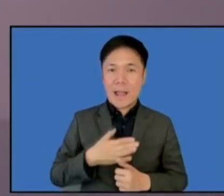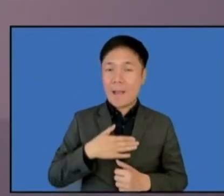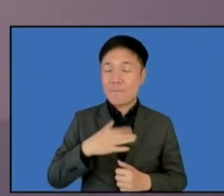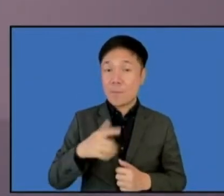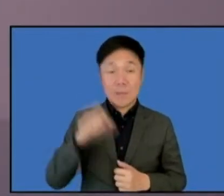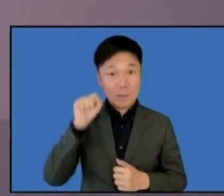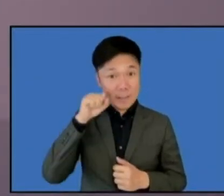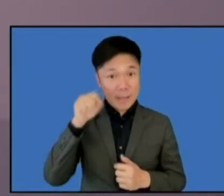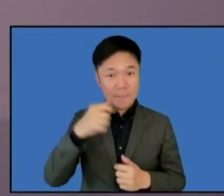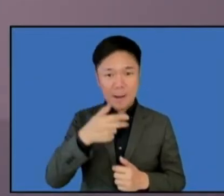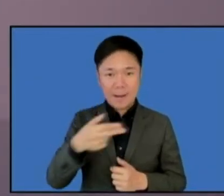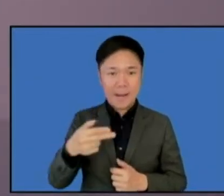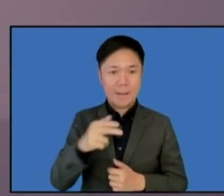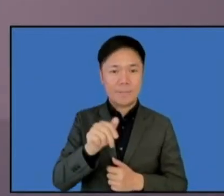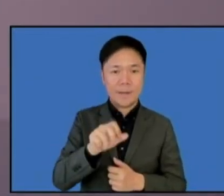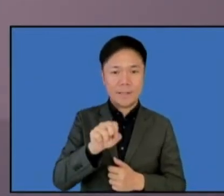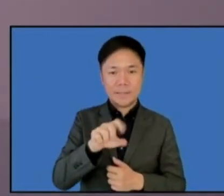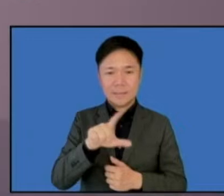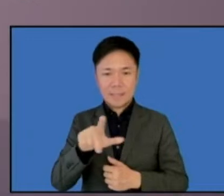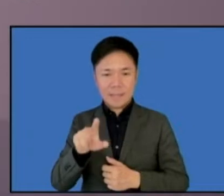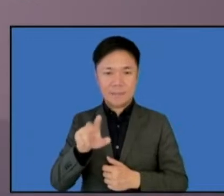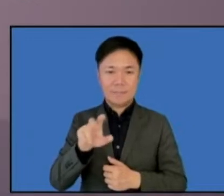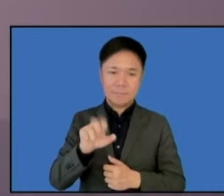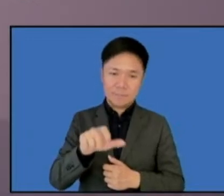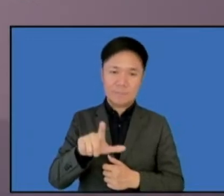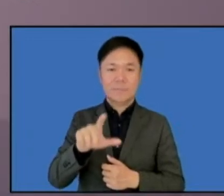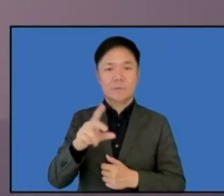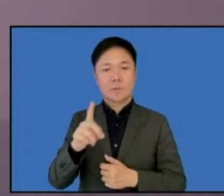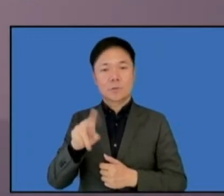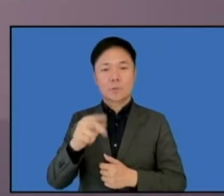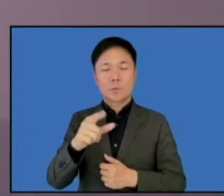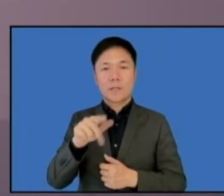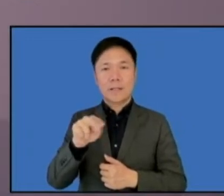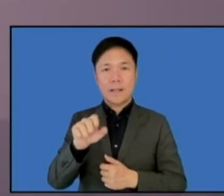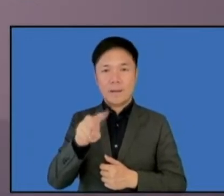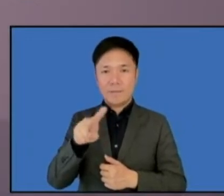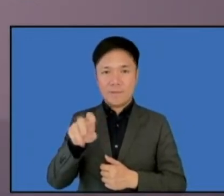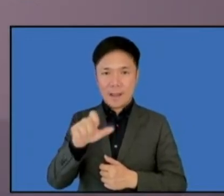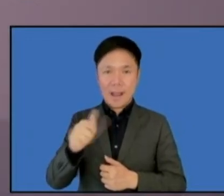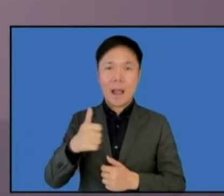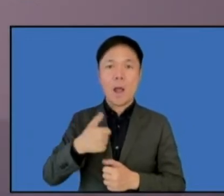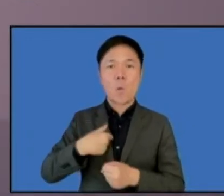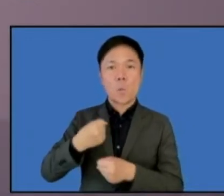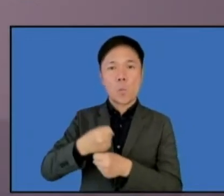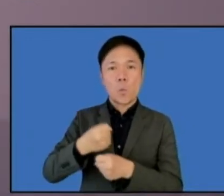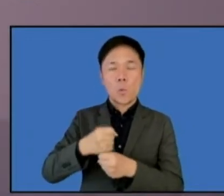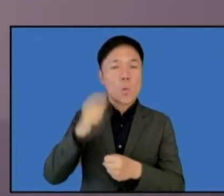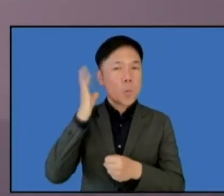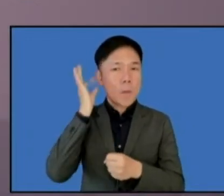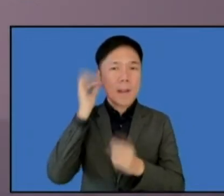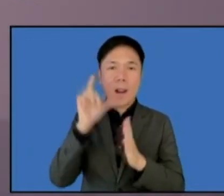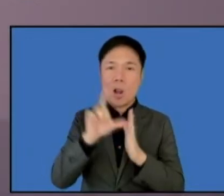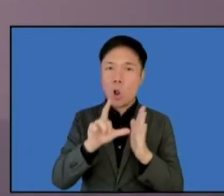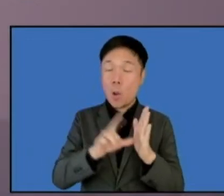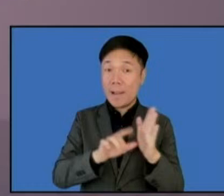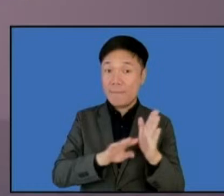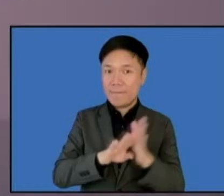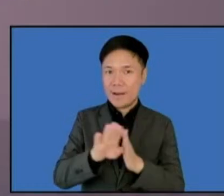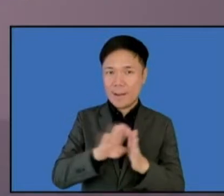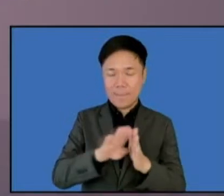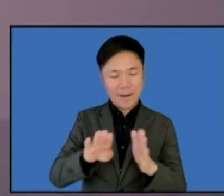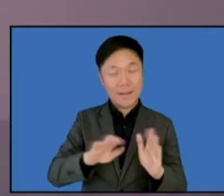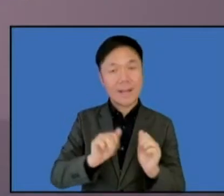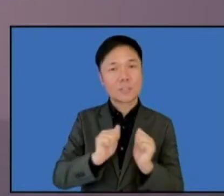also I am a member of Asia Pacific Forum on Women, Law and Development. And it's an honor to share insights on key